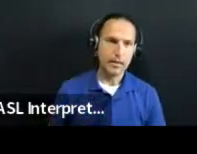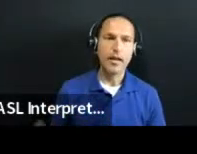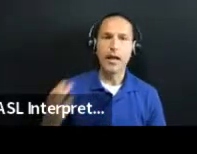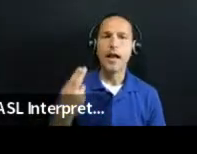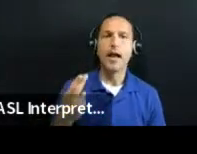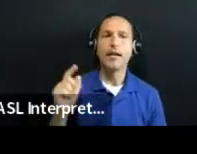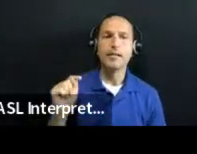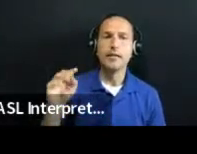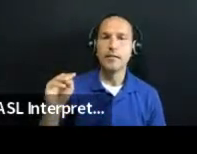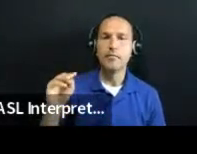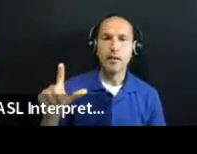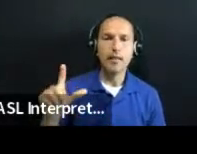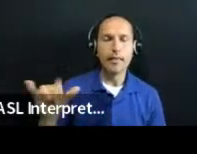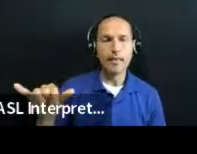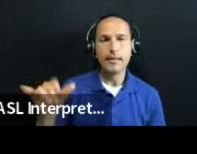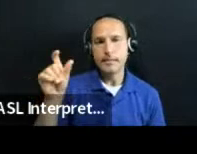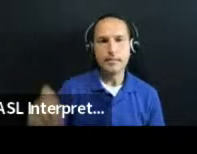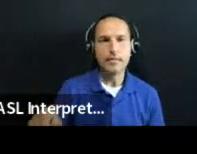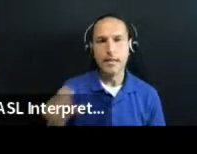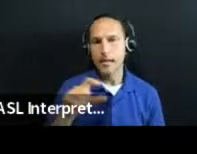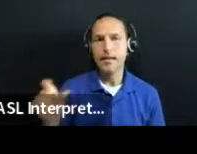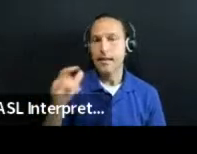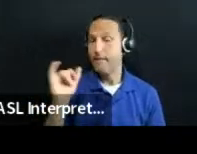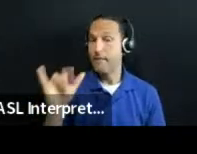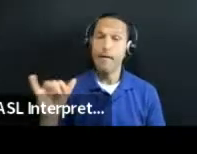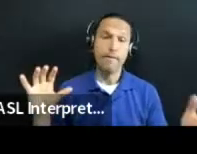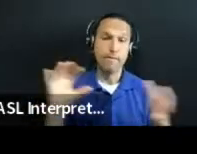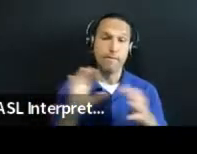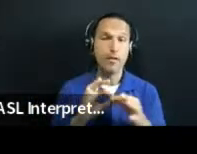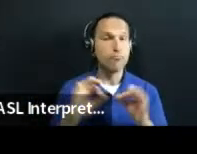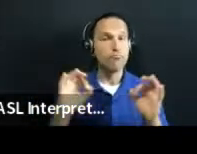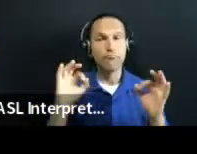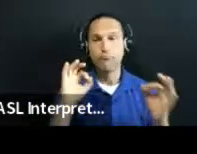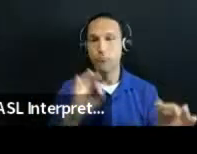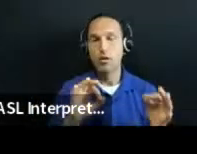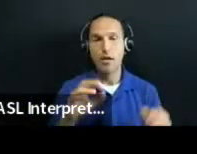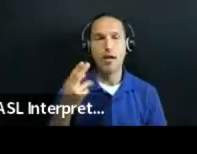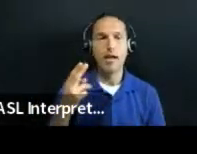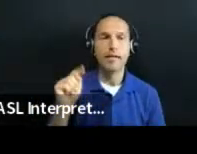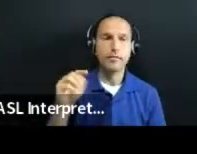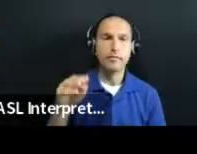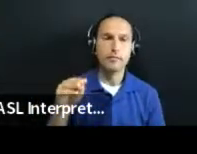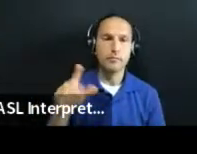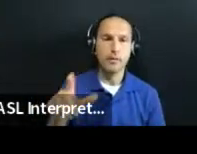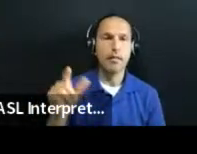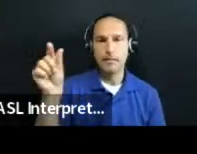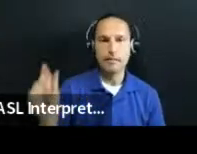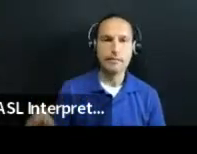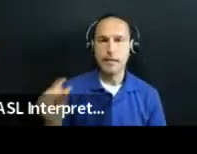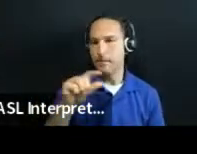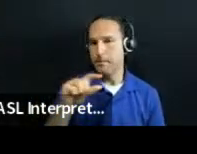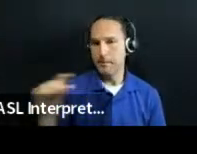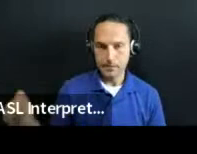HTML tables, a lot of data fits in perfectly into HTML tables,